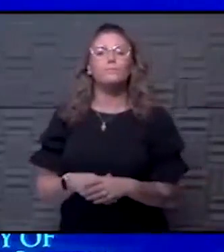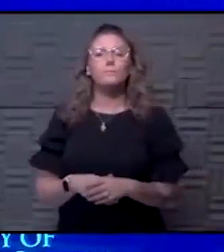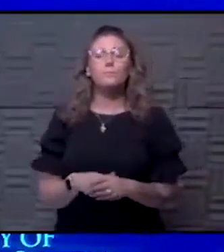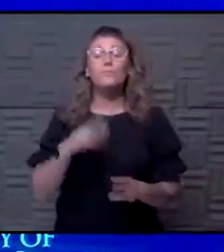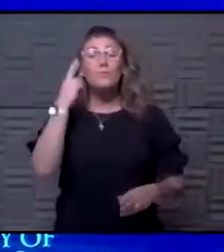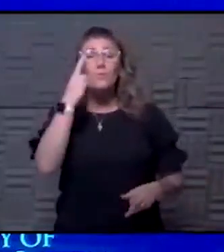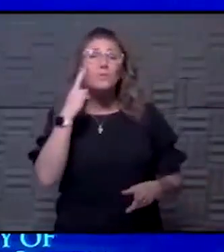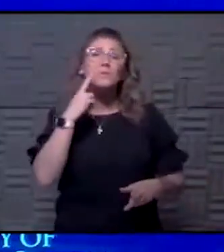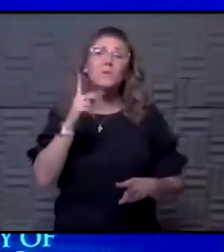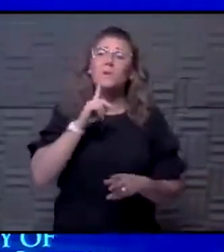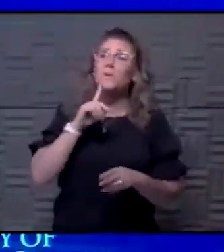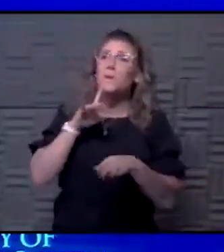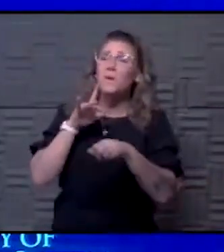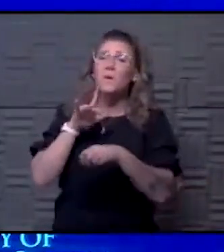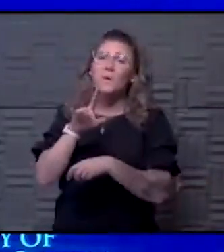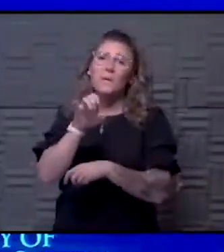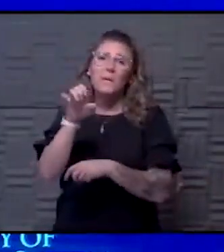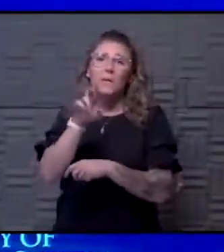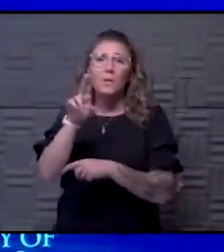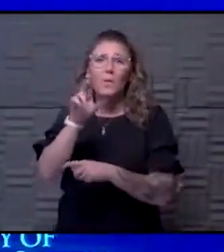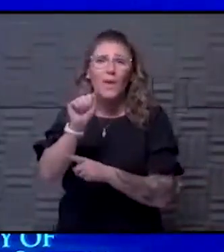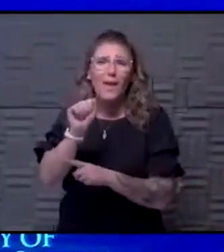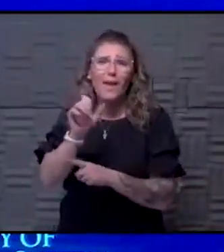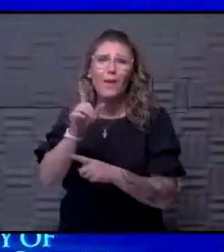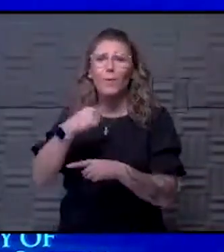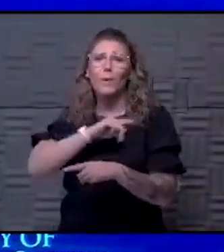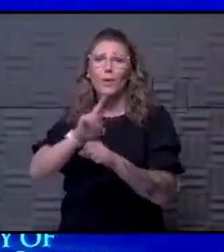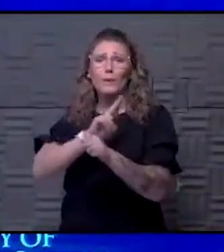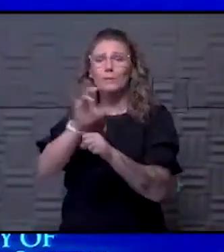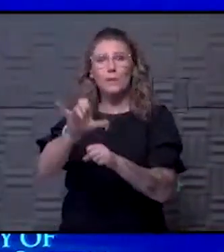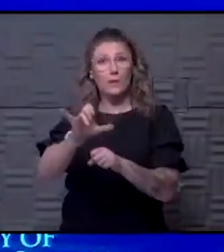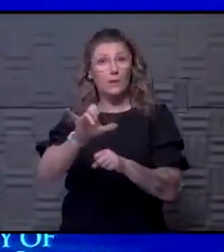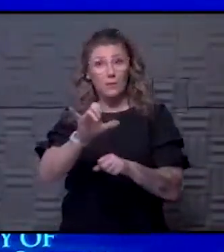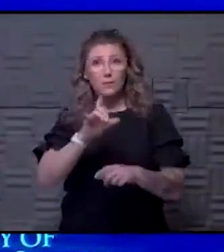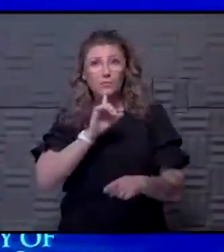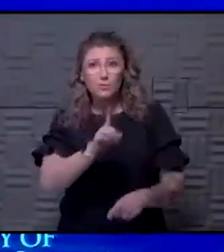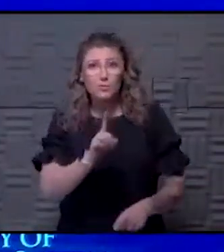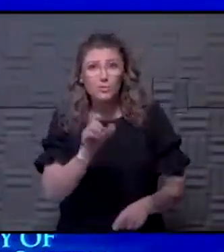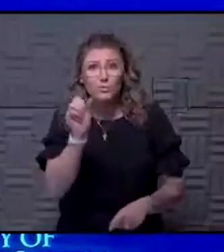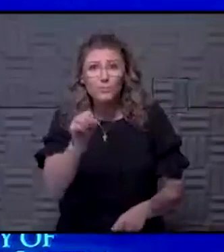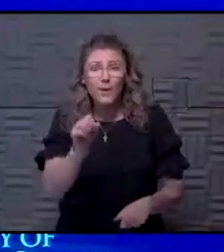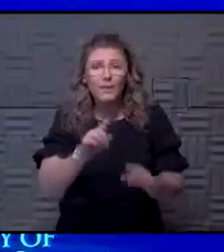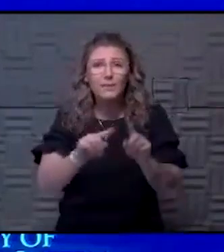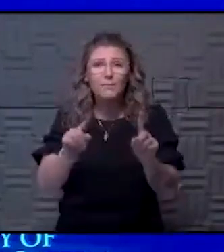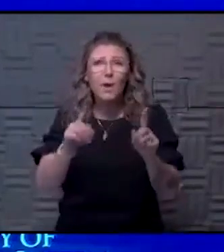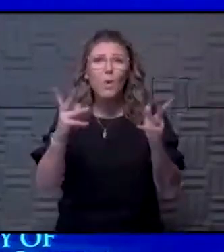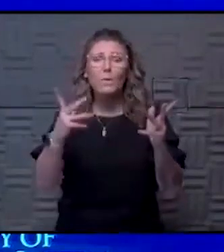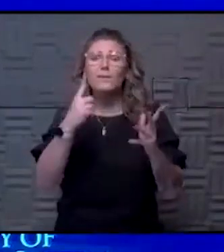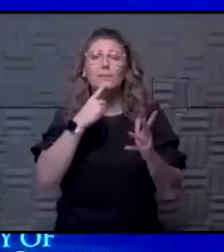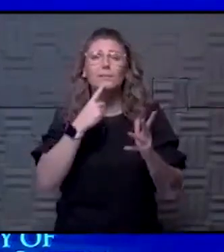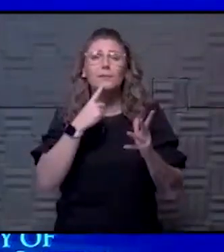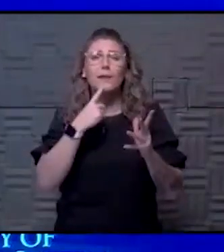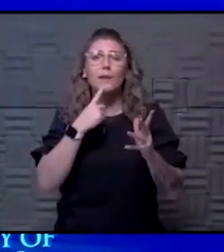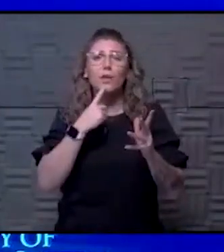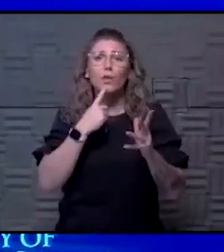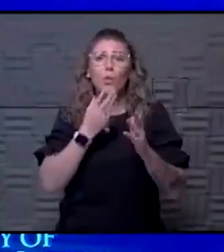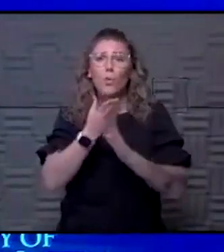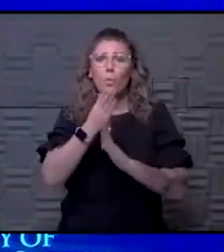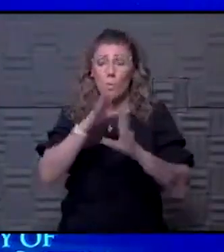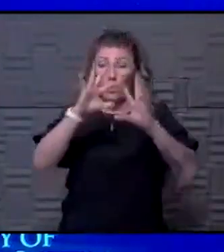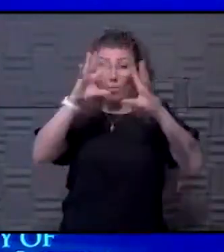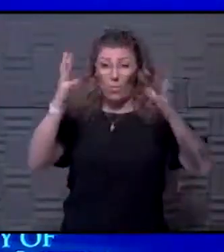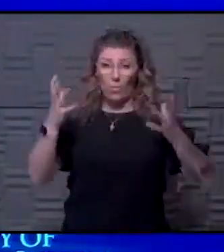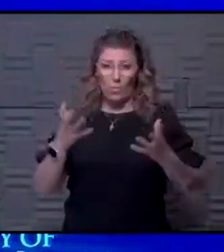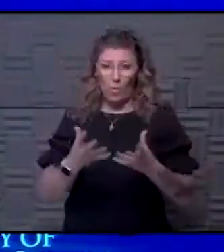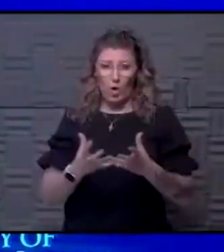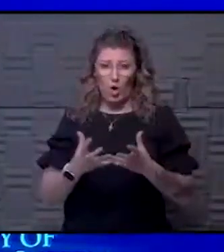well, it had an early use authorization. Yes, that's true. That part is true. But what we can say is across the world, the Pfizer and